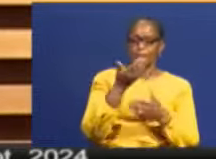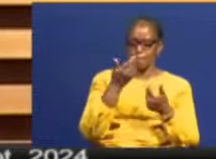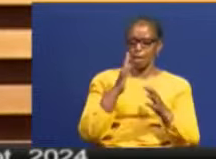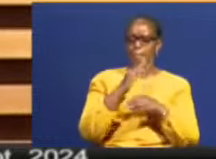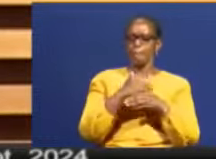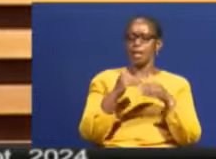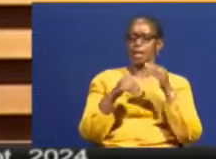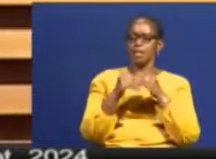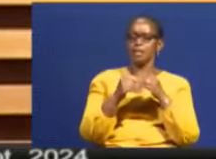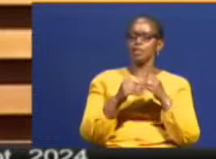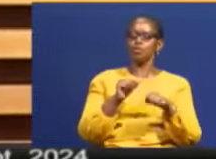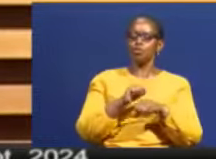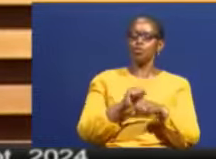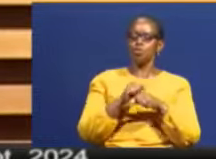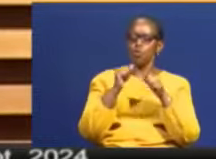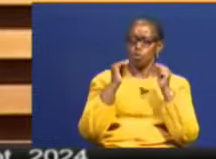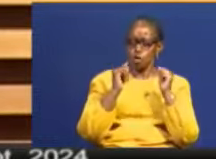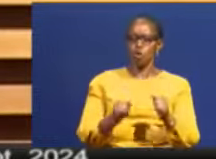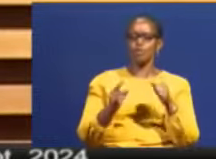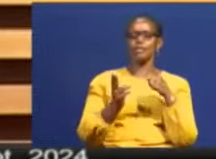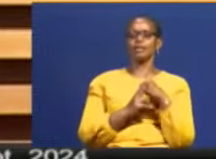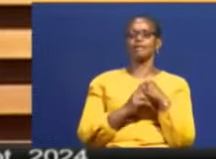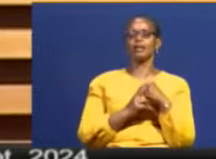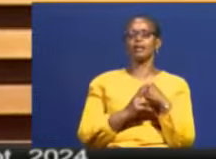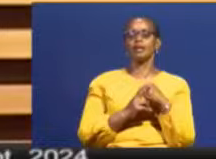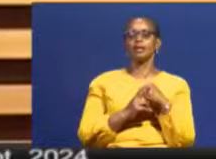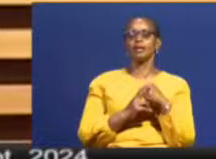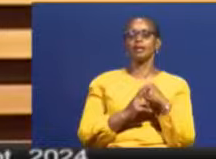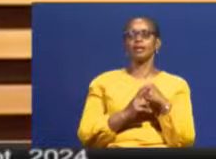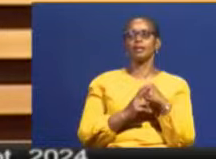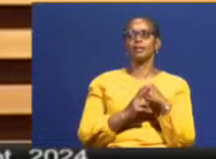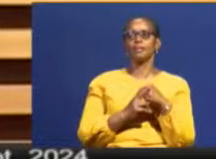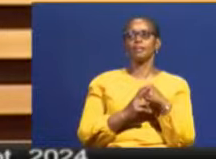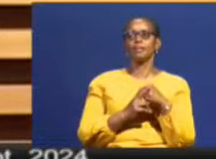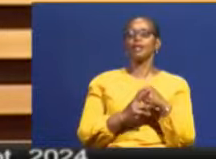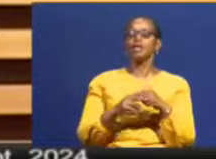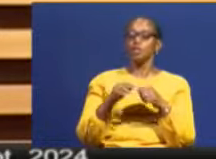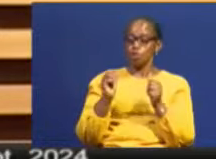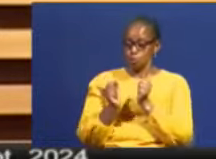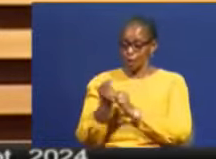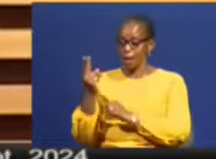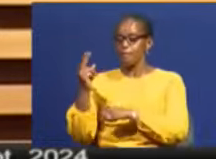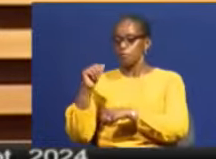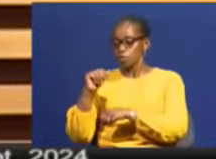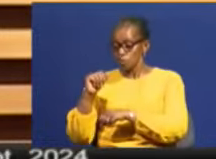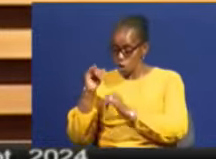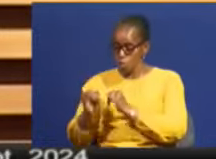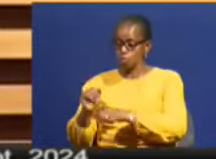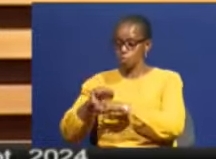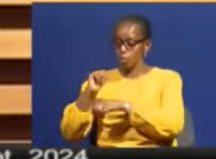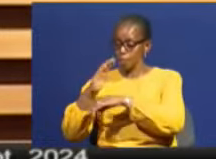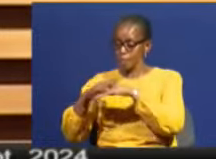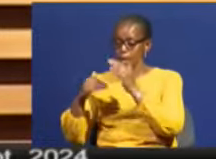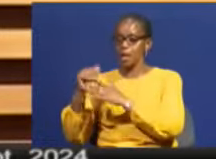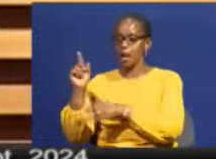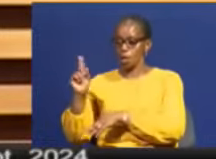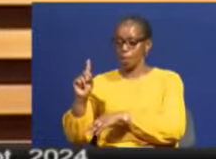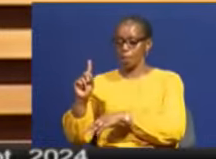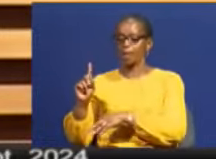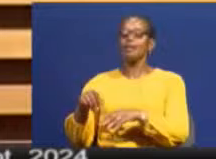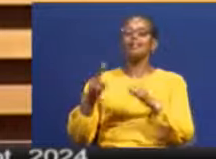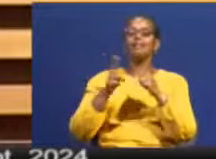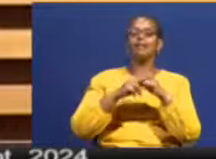new schools. Out of the 12 new schools in Nairobi, 7 of them are in the Goretti South constituency. Madam Speaker,